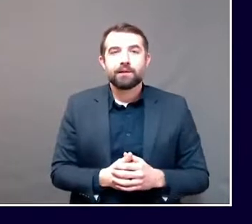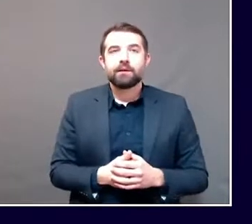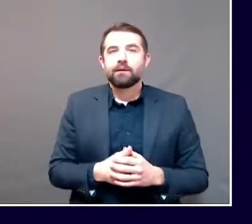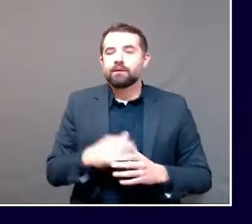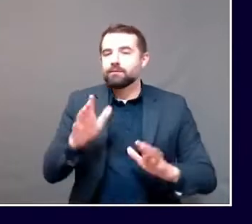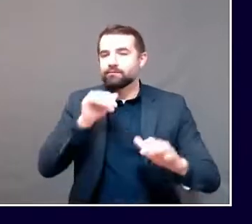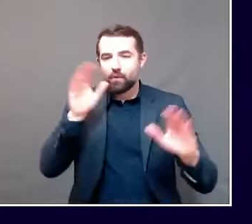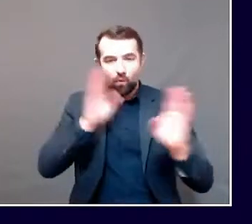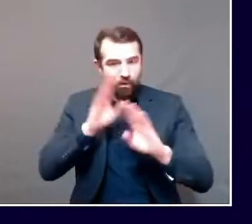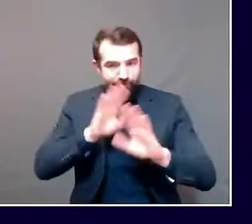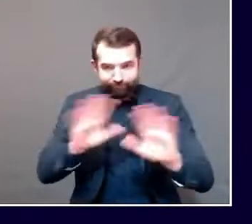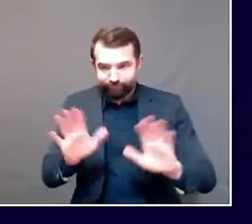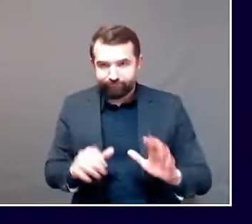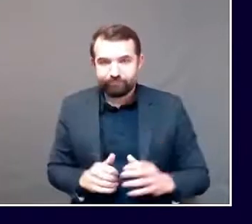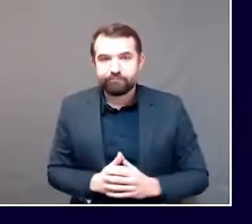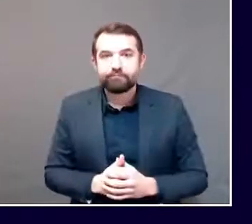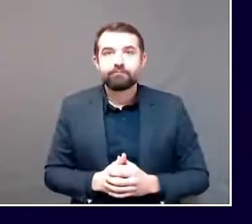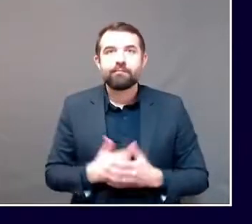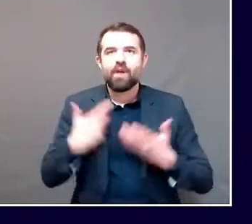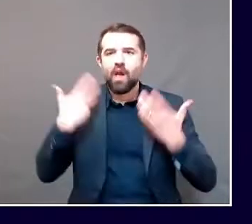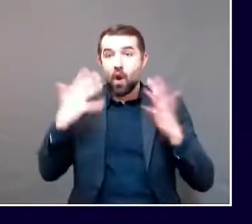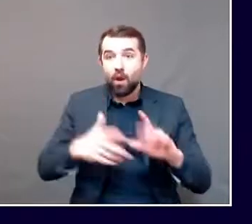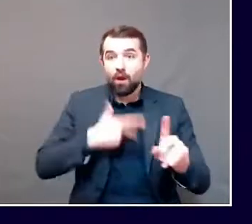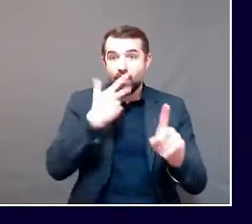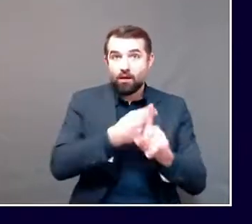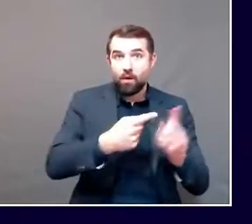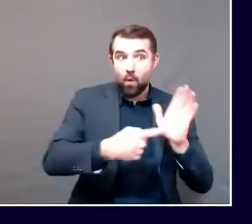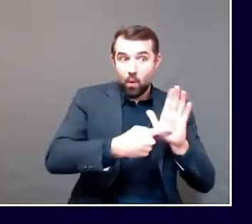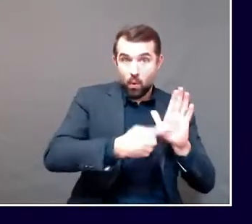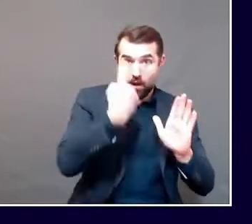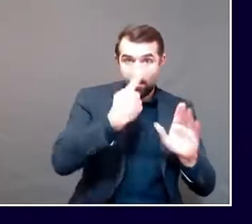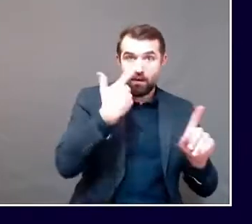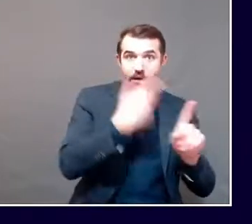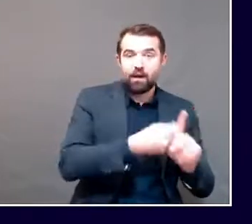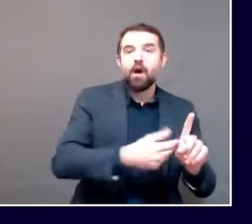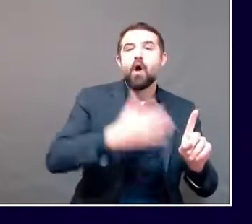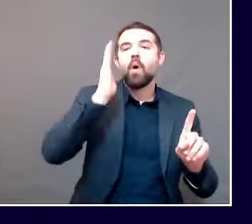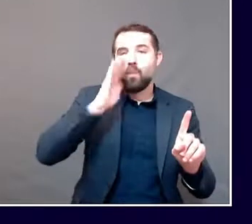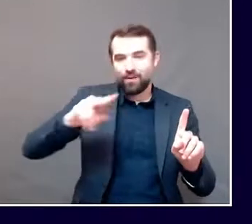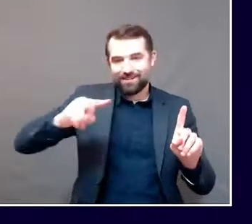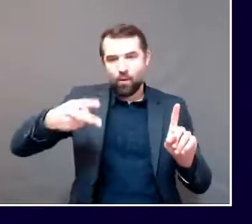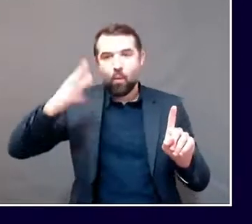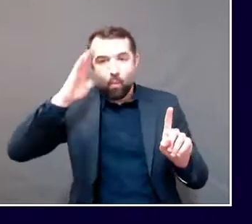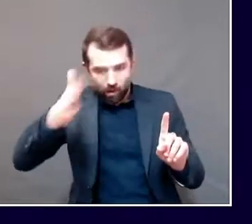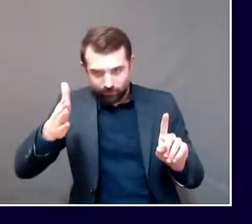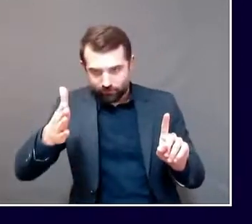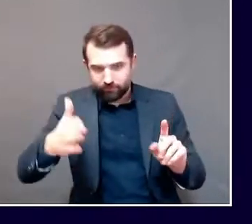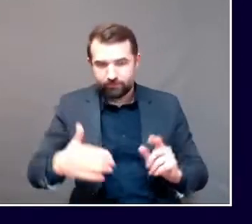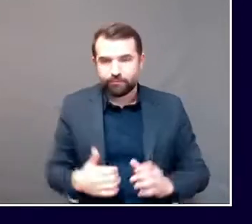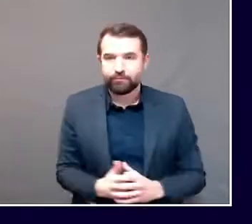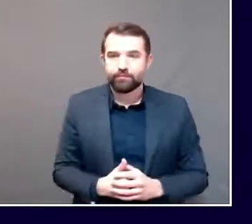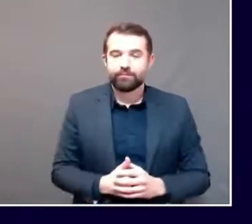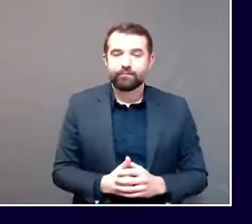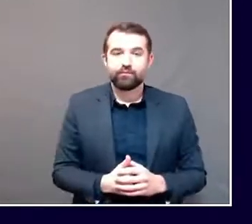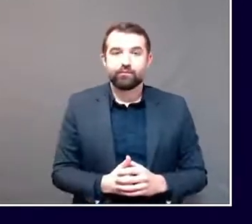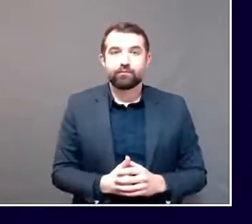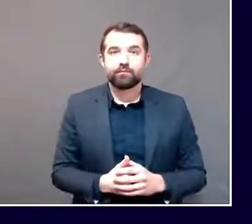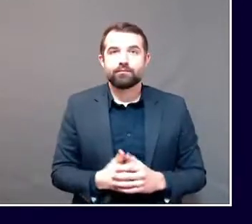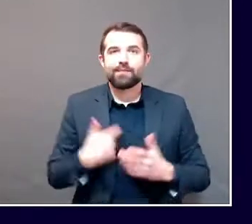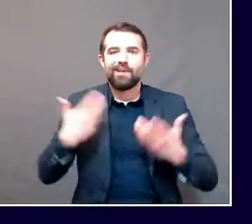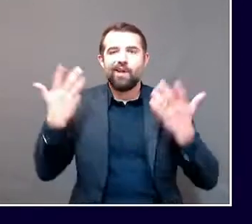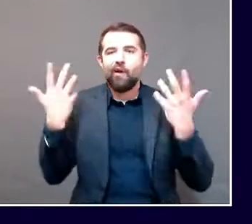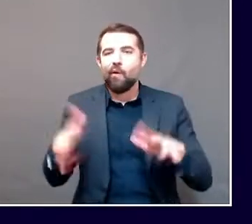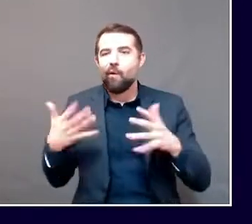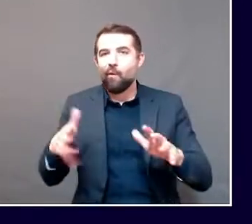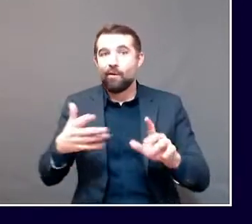that we have been told thus far indicates that if you are in that first group of people to be vaccinated, your